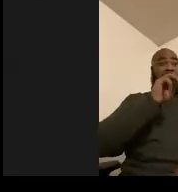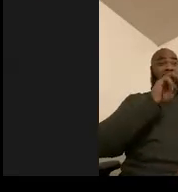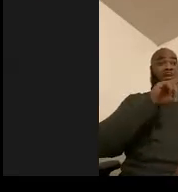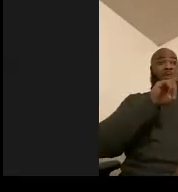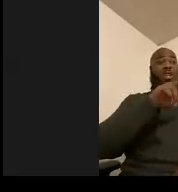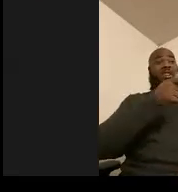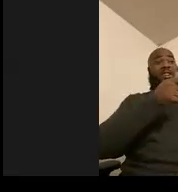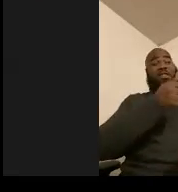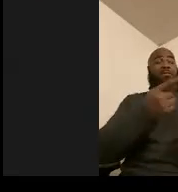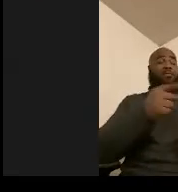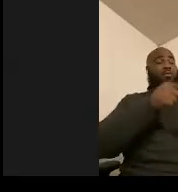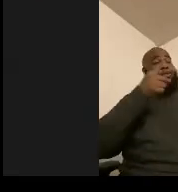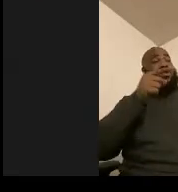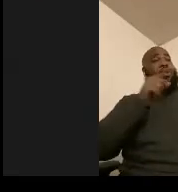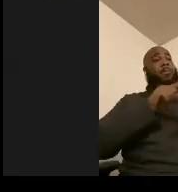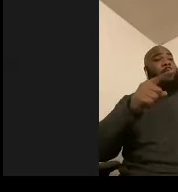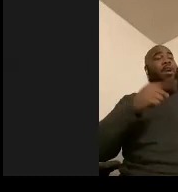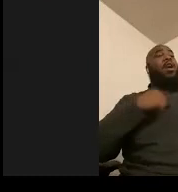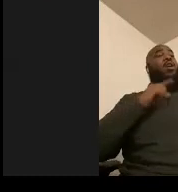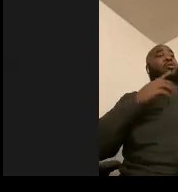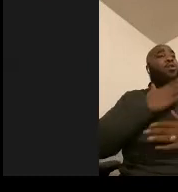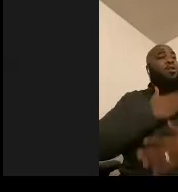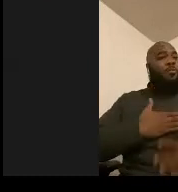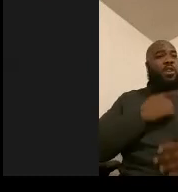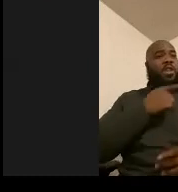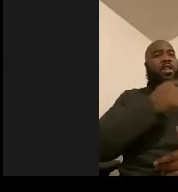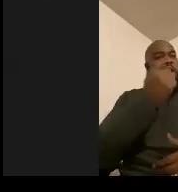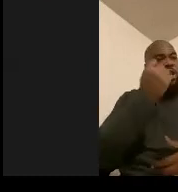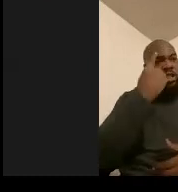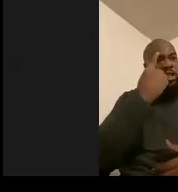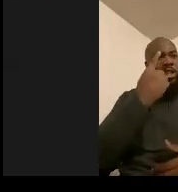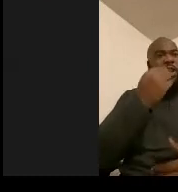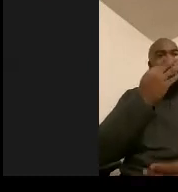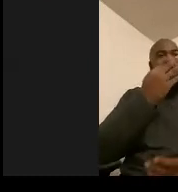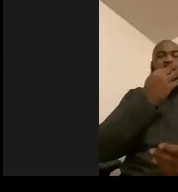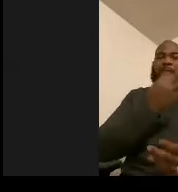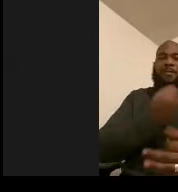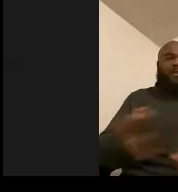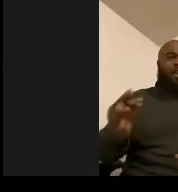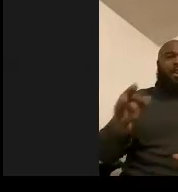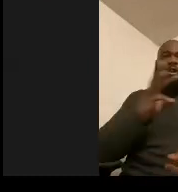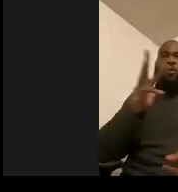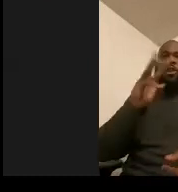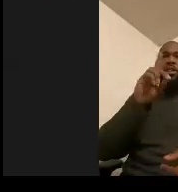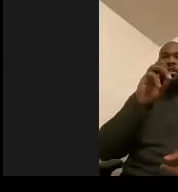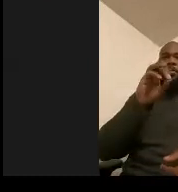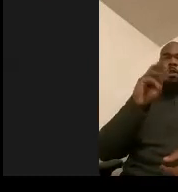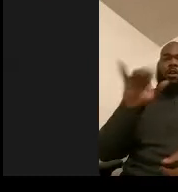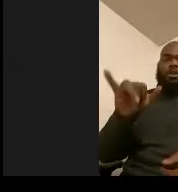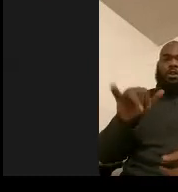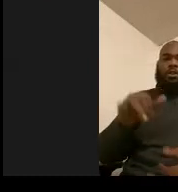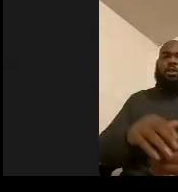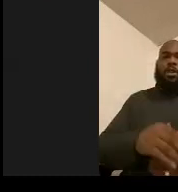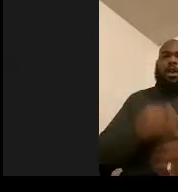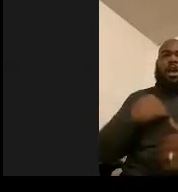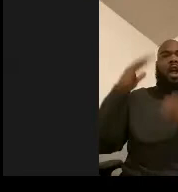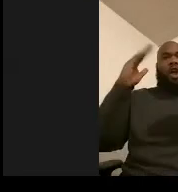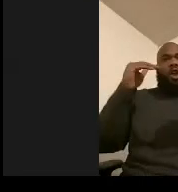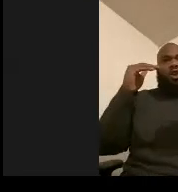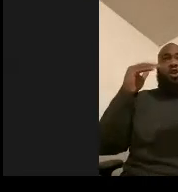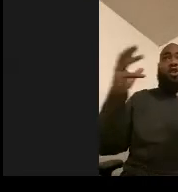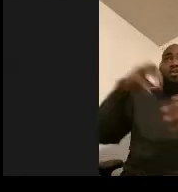understanding that the failures of Western democracy push people towards communism and Marxism, and I hope that includes many of